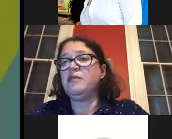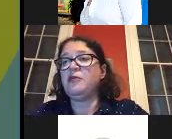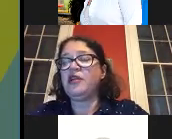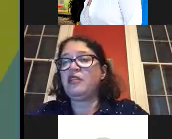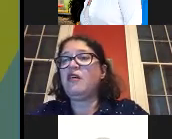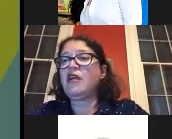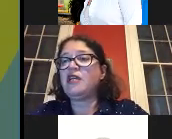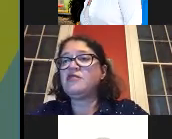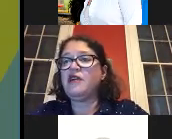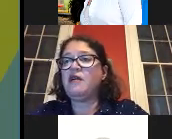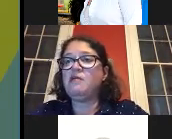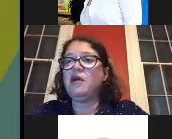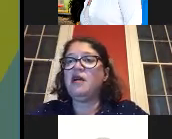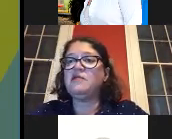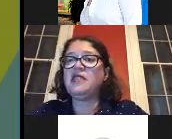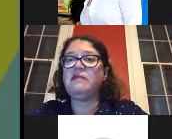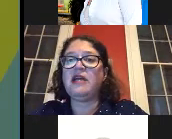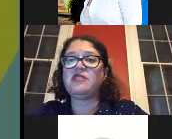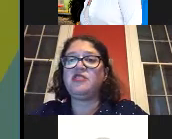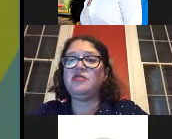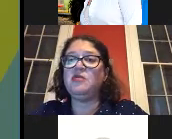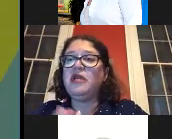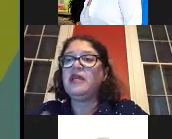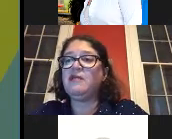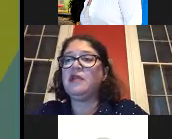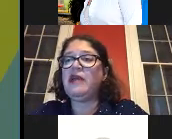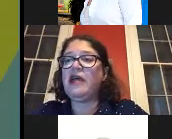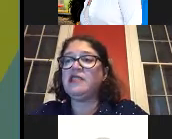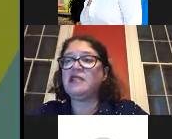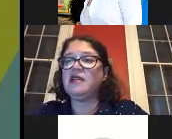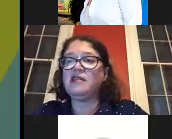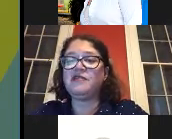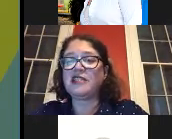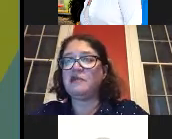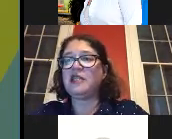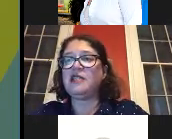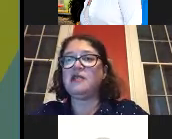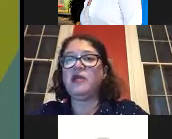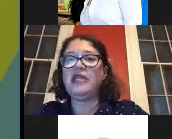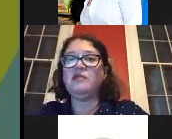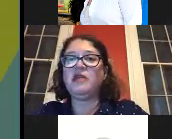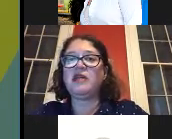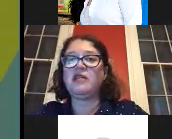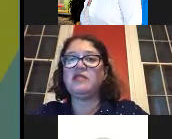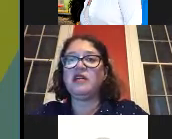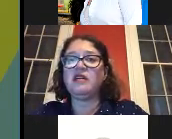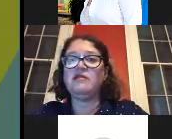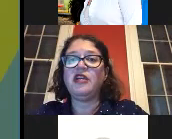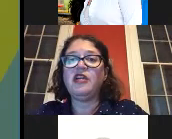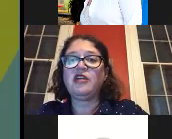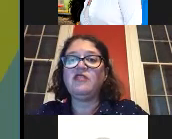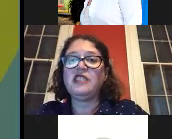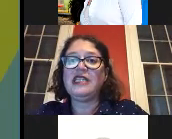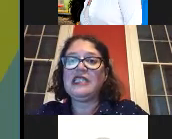the appropriate authorities from CMS to implement those flexibilities that we need because